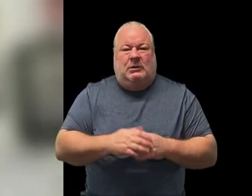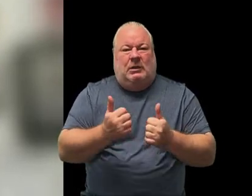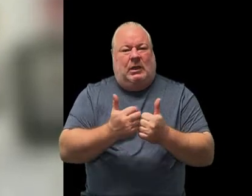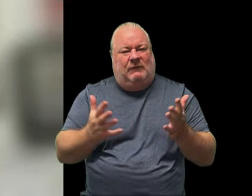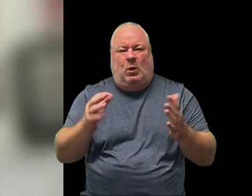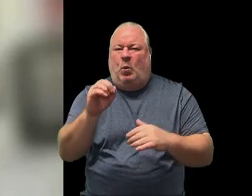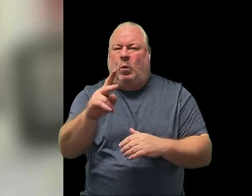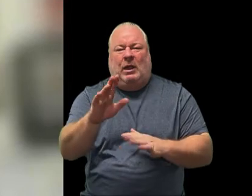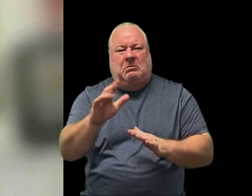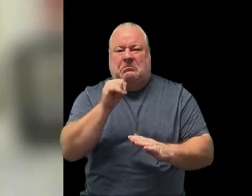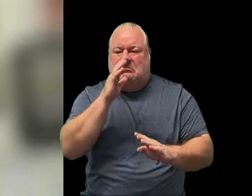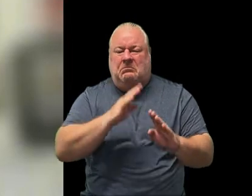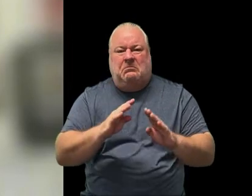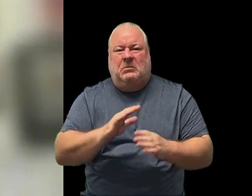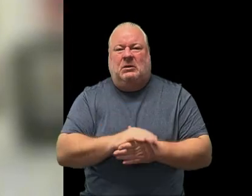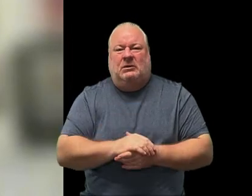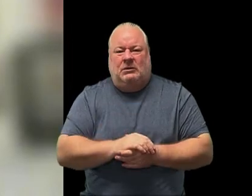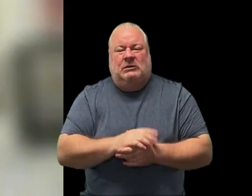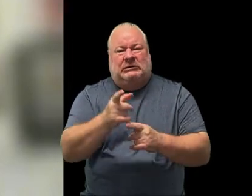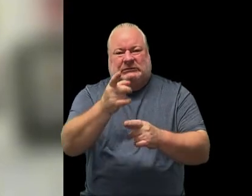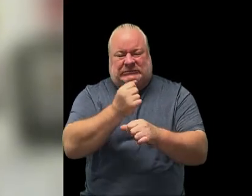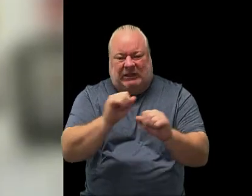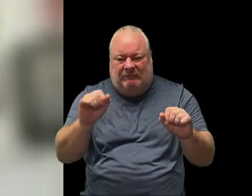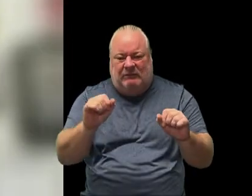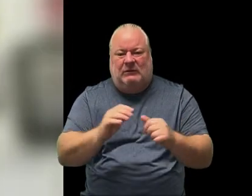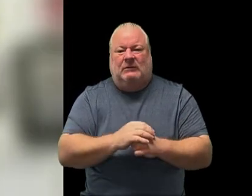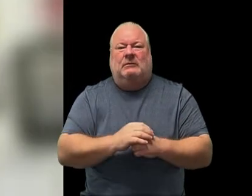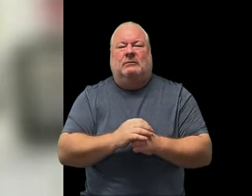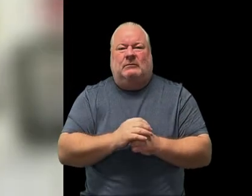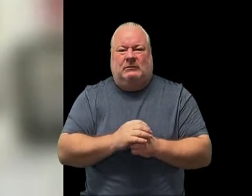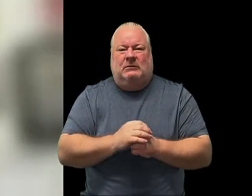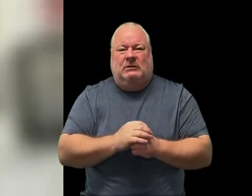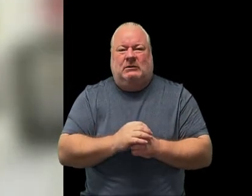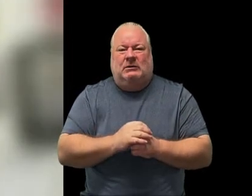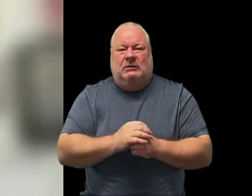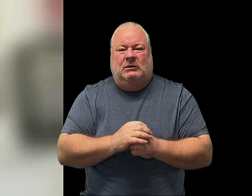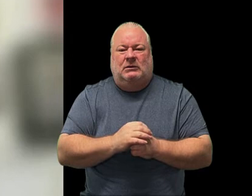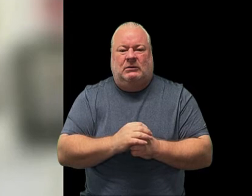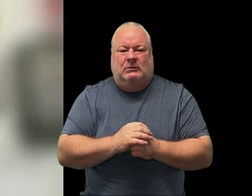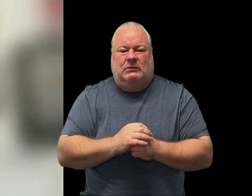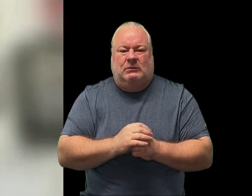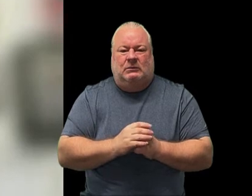everything's okay. We're safe here at RT.